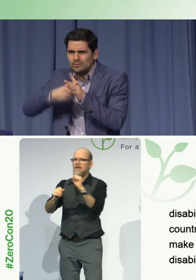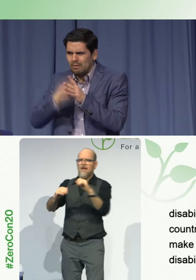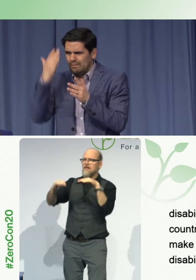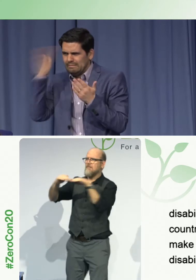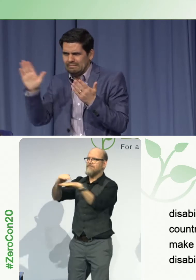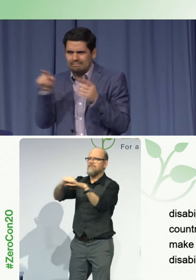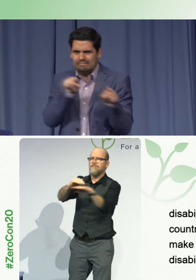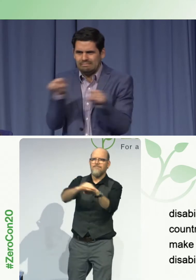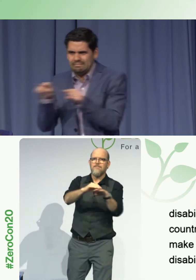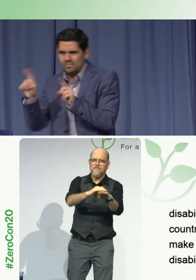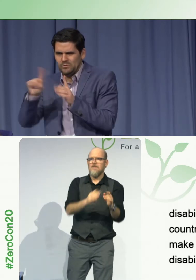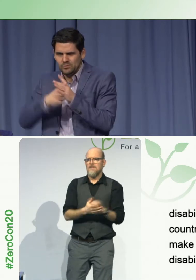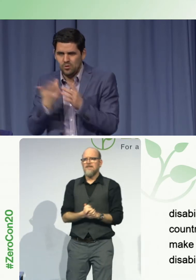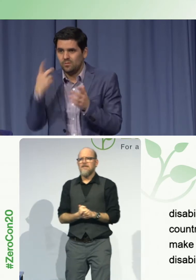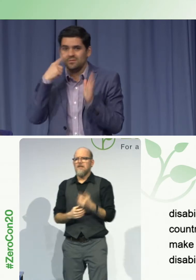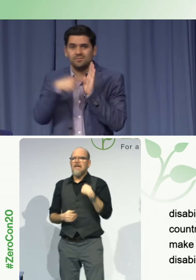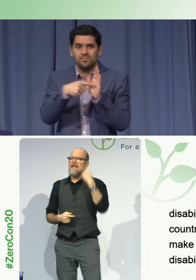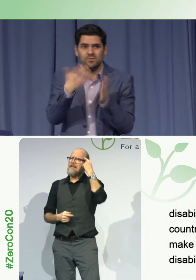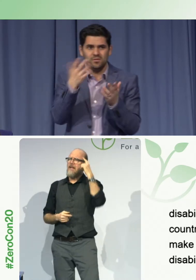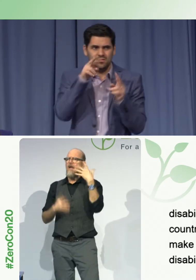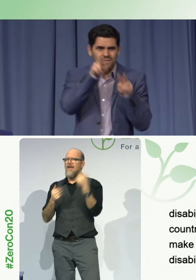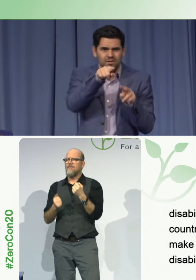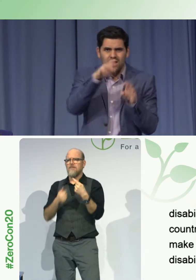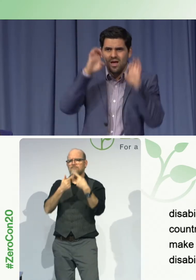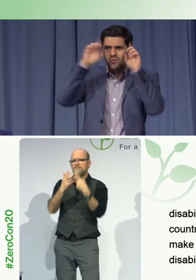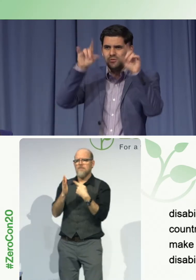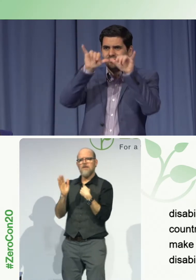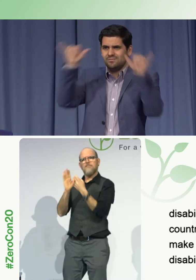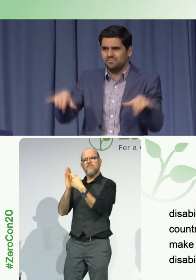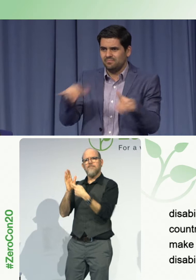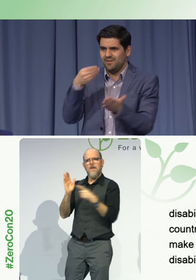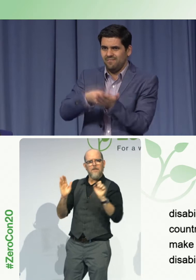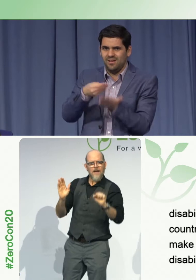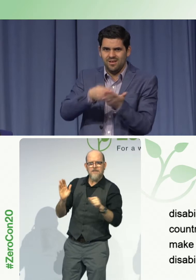We know that there are different challenges that lie ahead for programs to be successful.